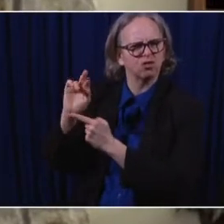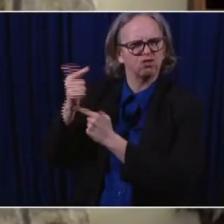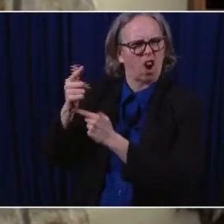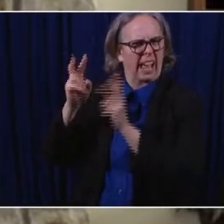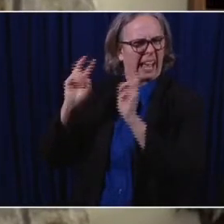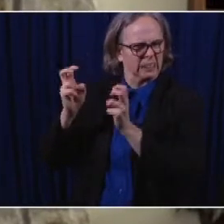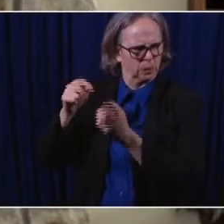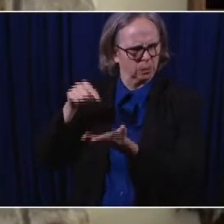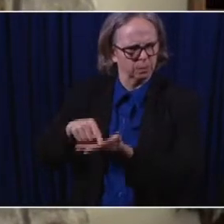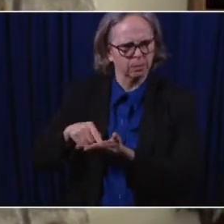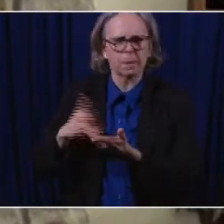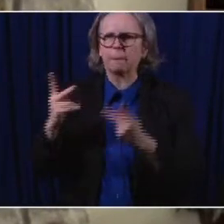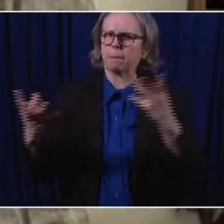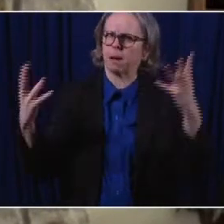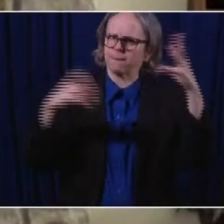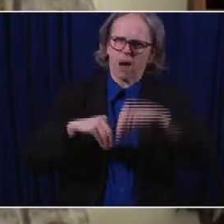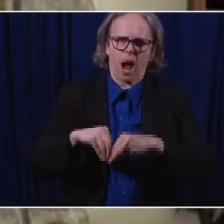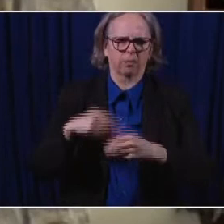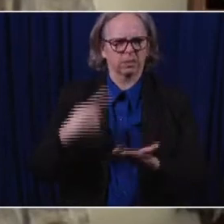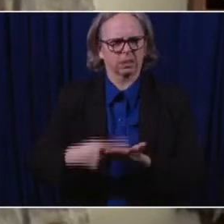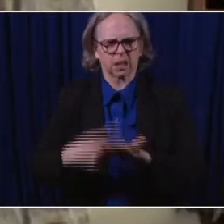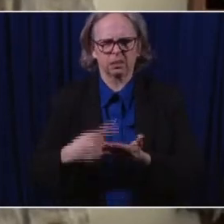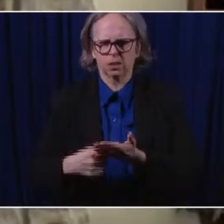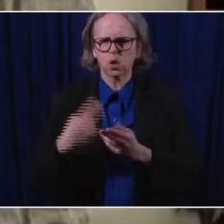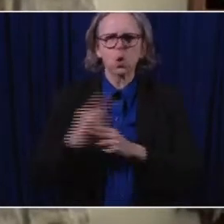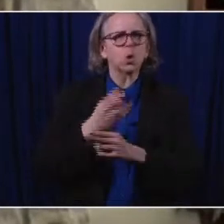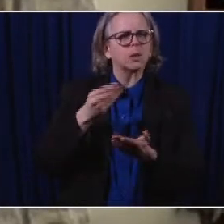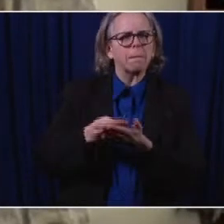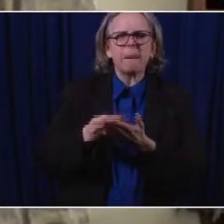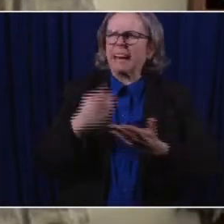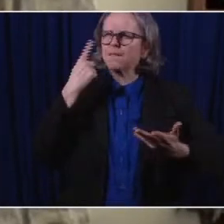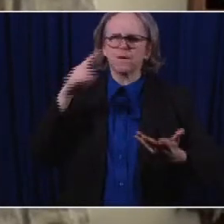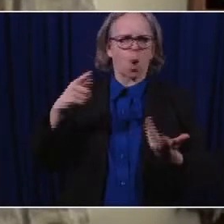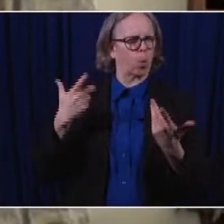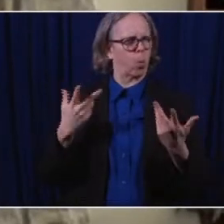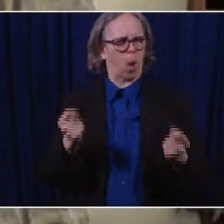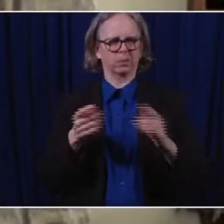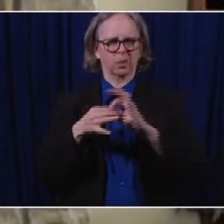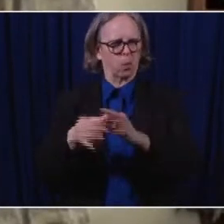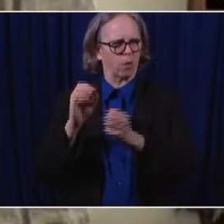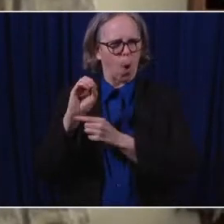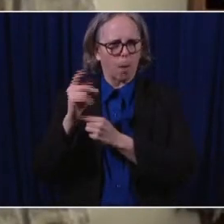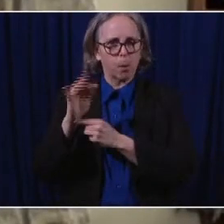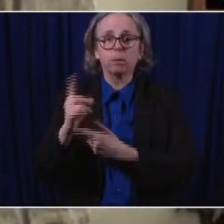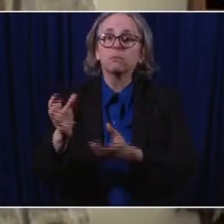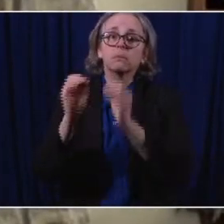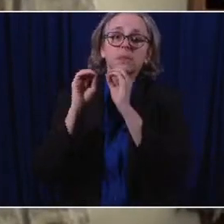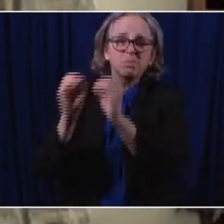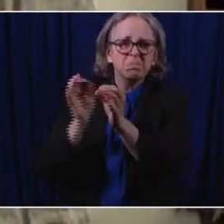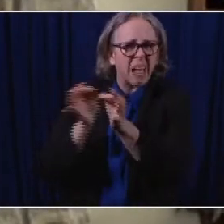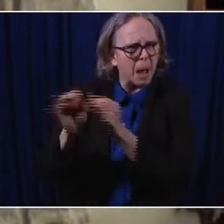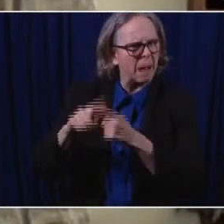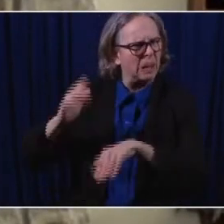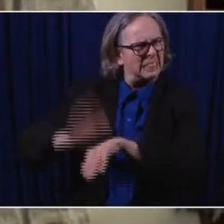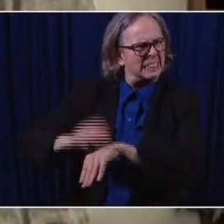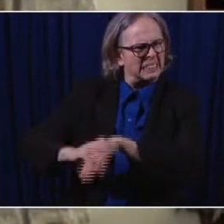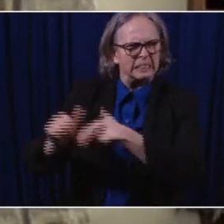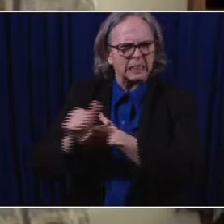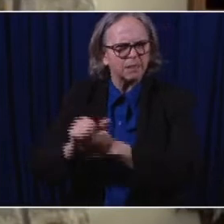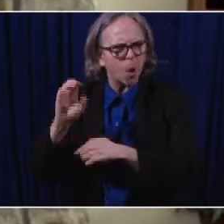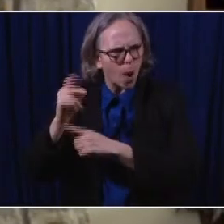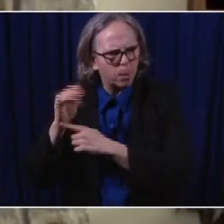whether it is on education in regard to addiction, whether it is in regard to treatment,